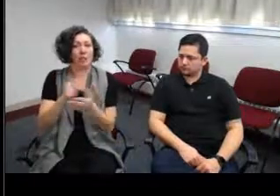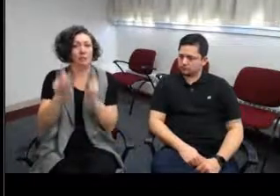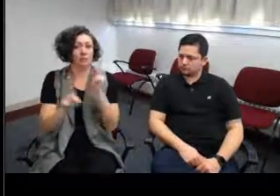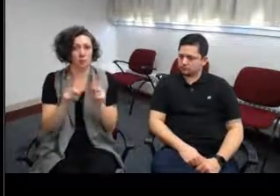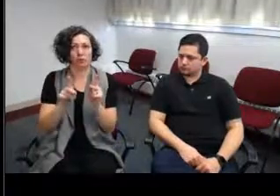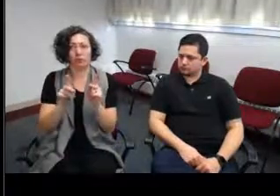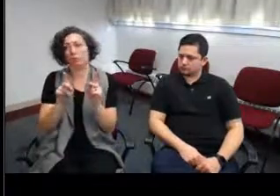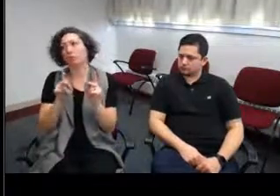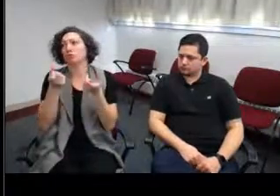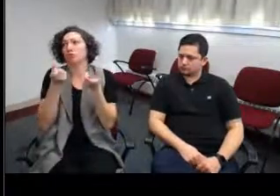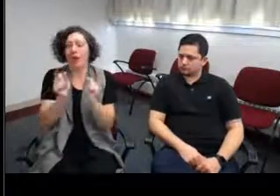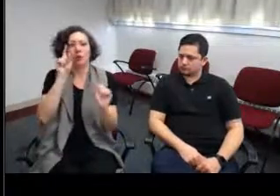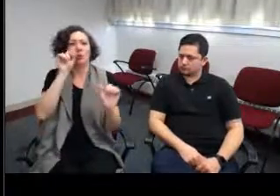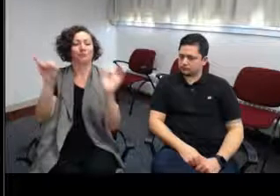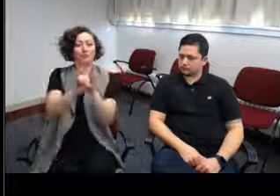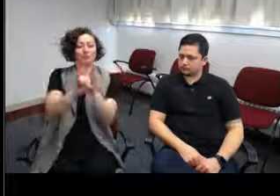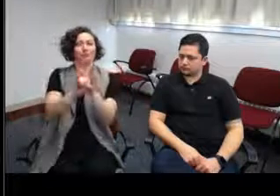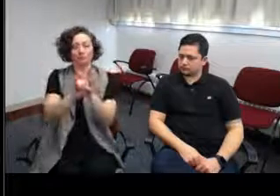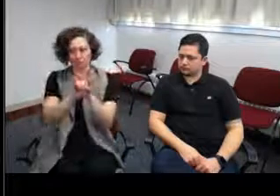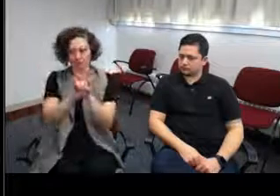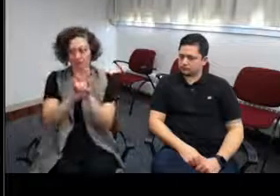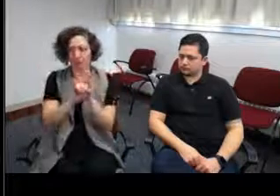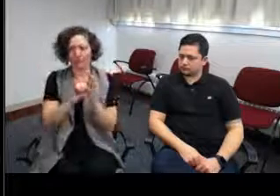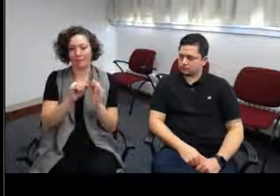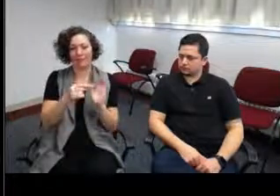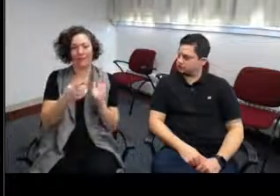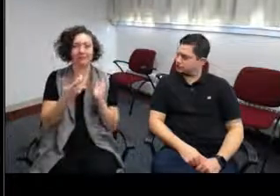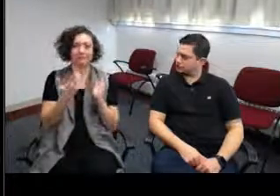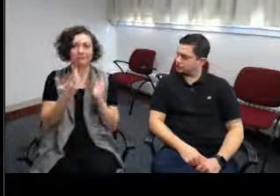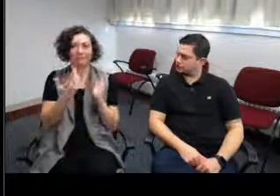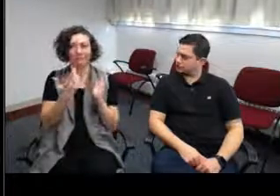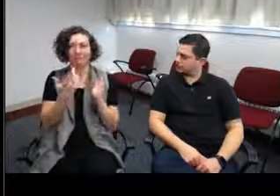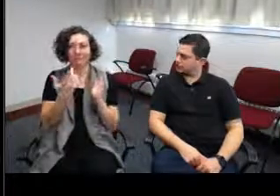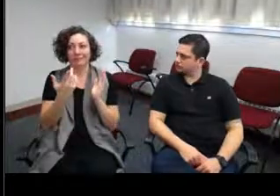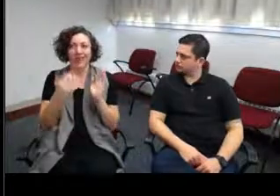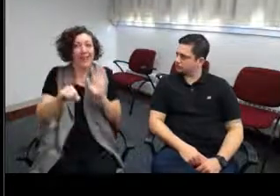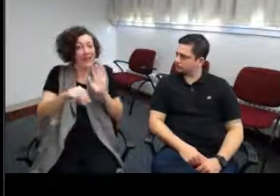So this paper would help a person to identify